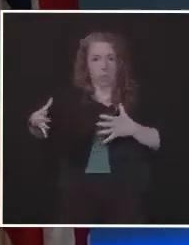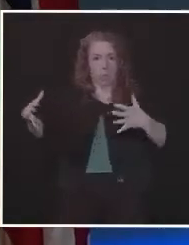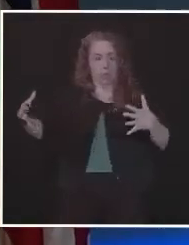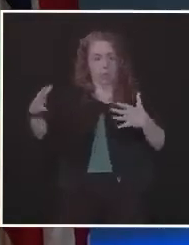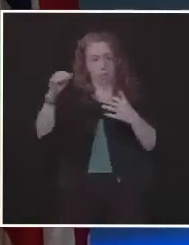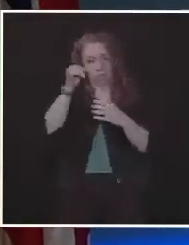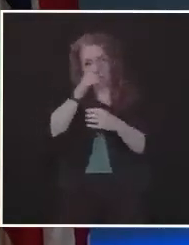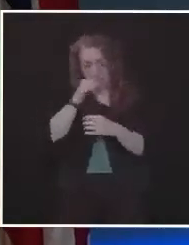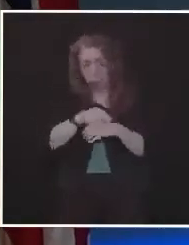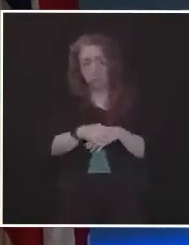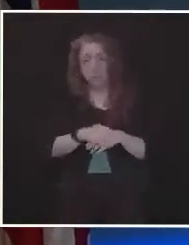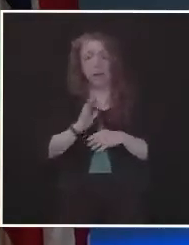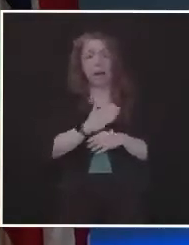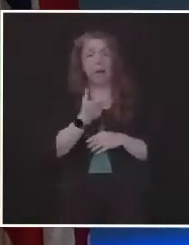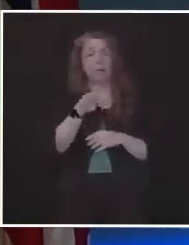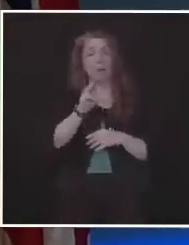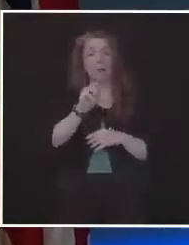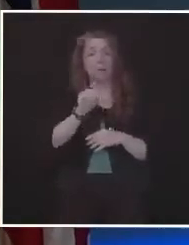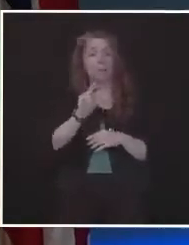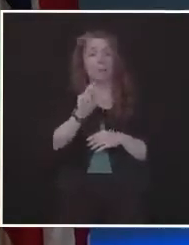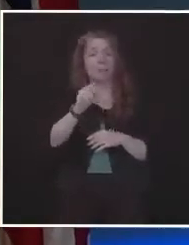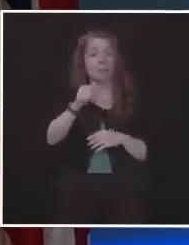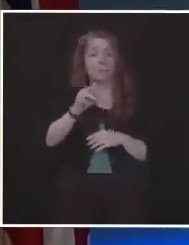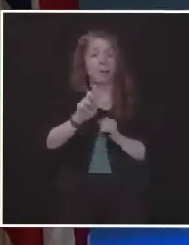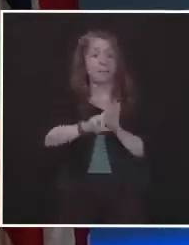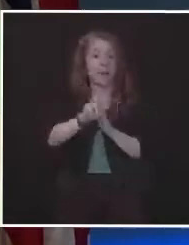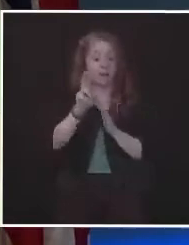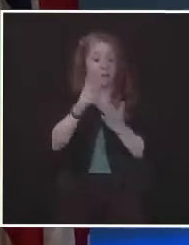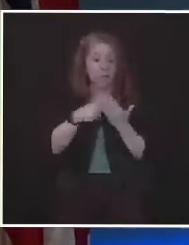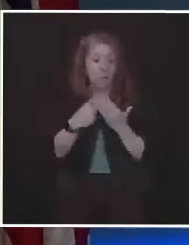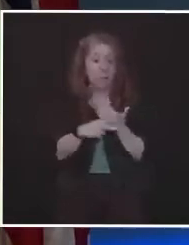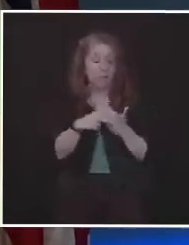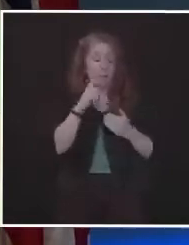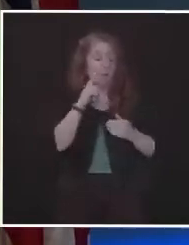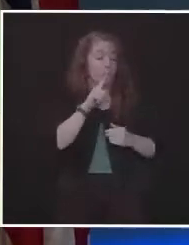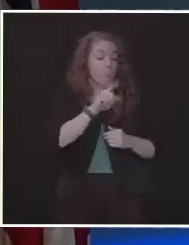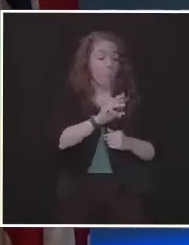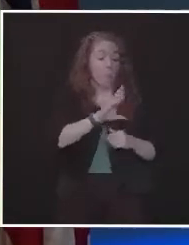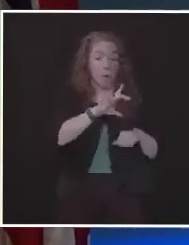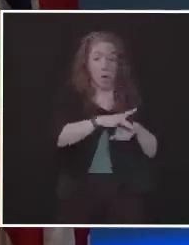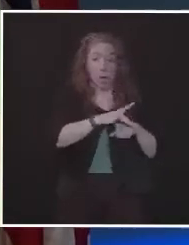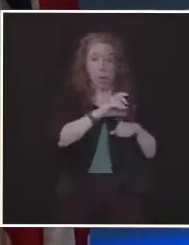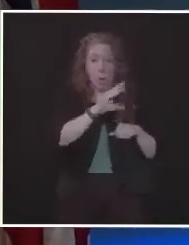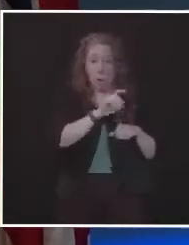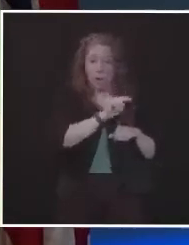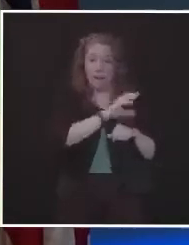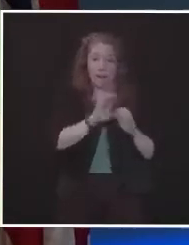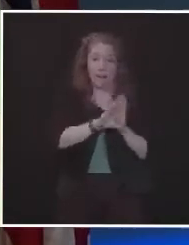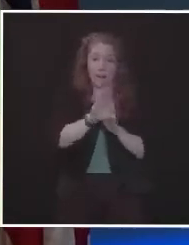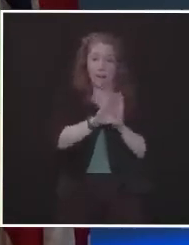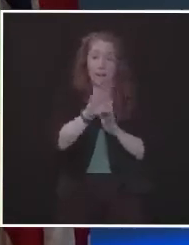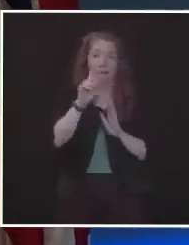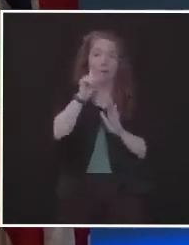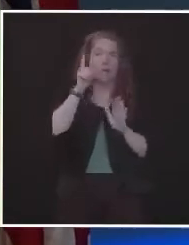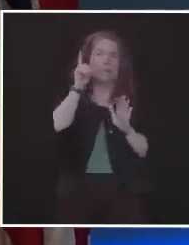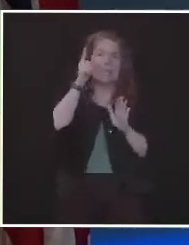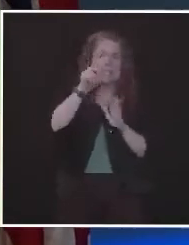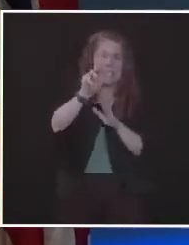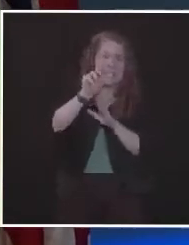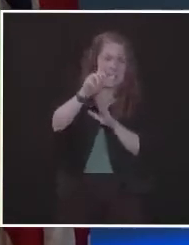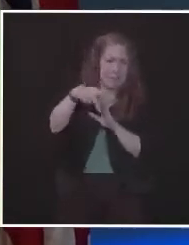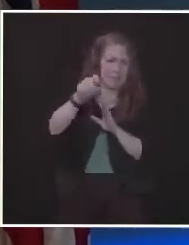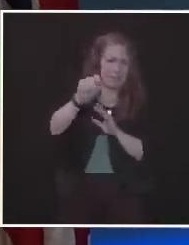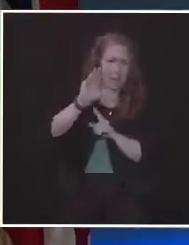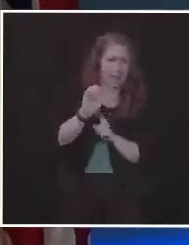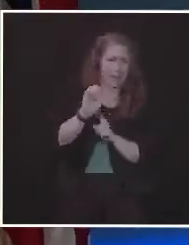spaceflight programs in low Earth orbit and development programs for deep space exploration, all of this counts